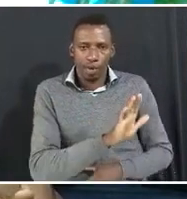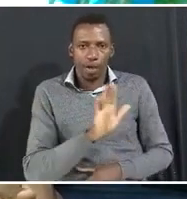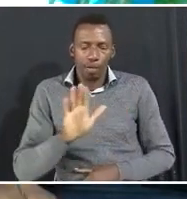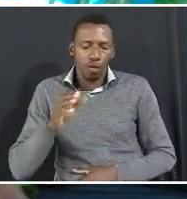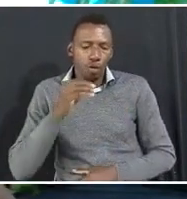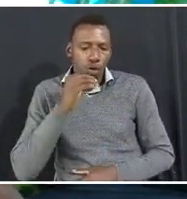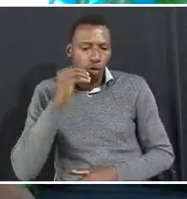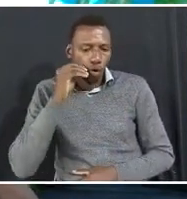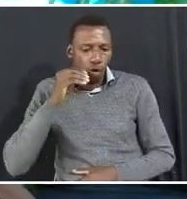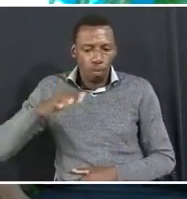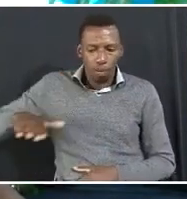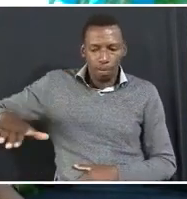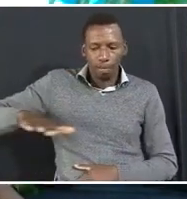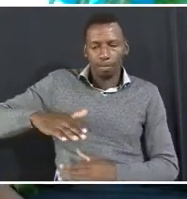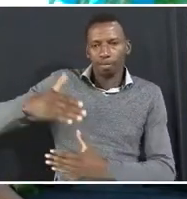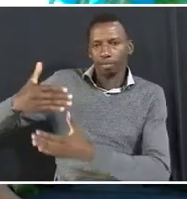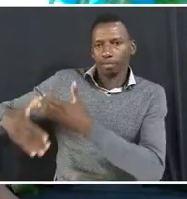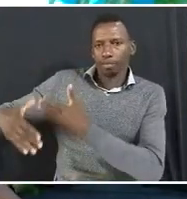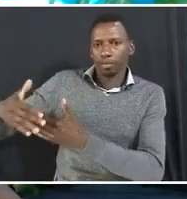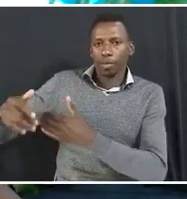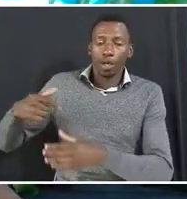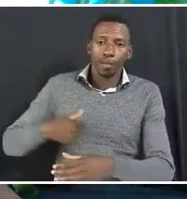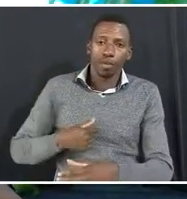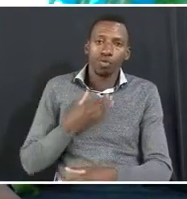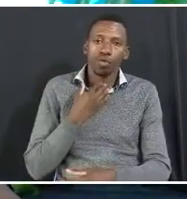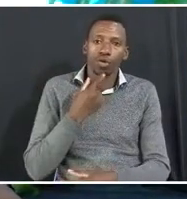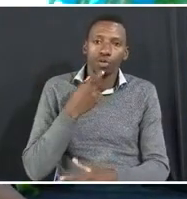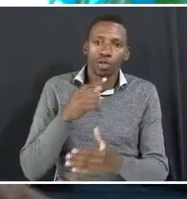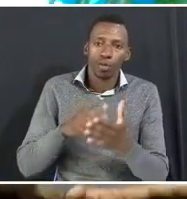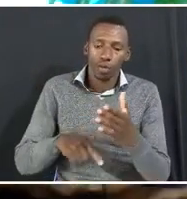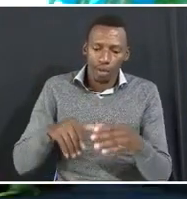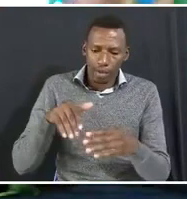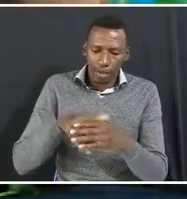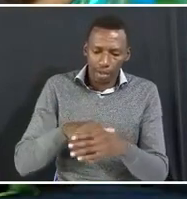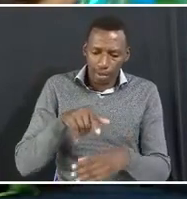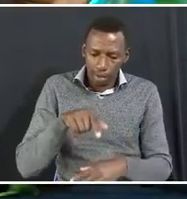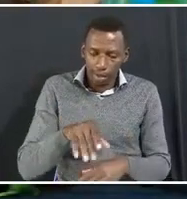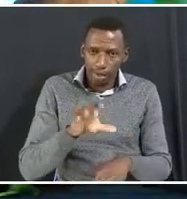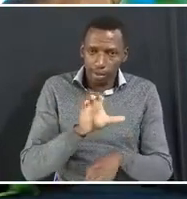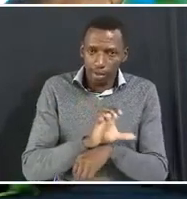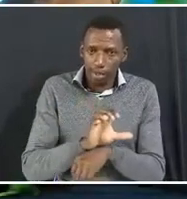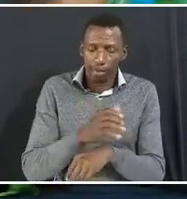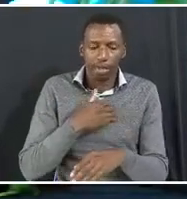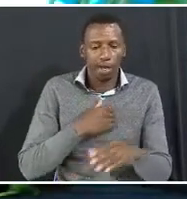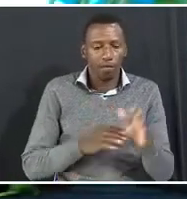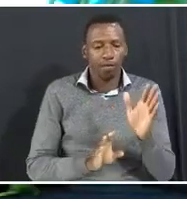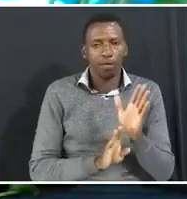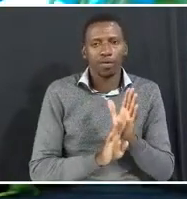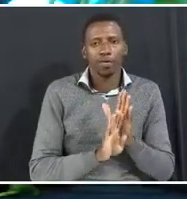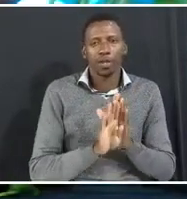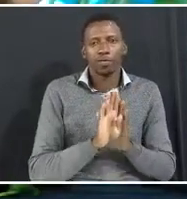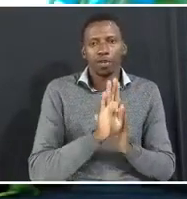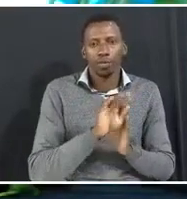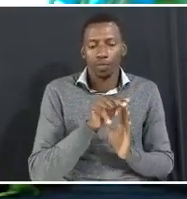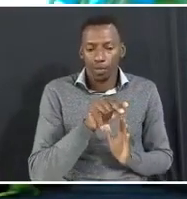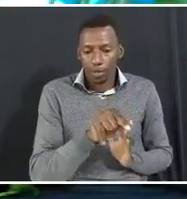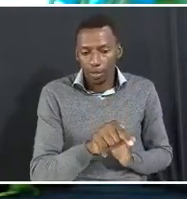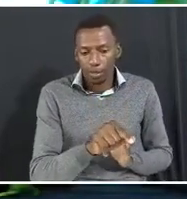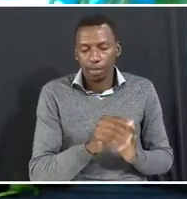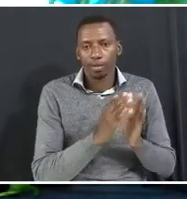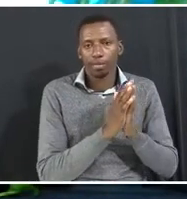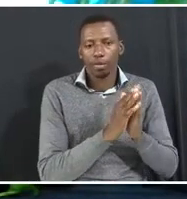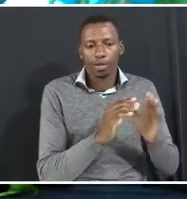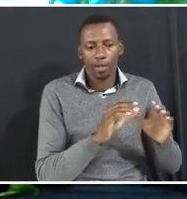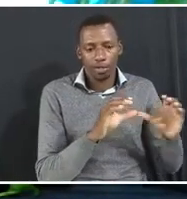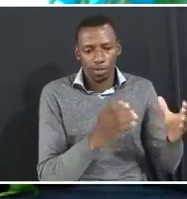want to mention that this church has developed that prayer cell, and some of the